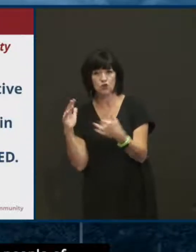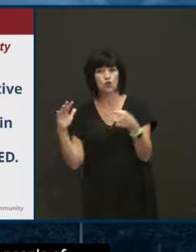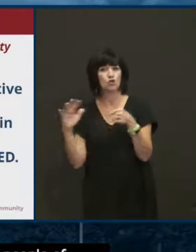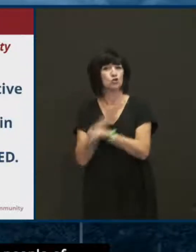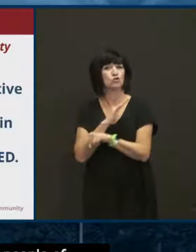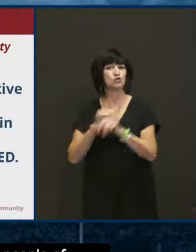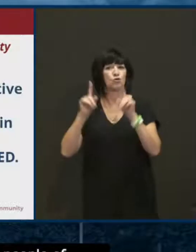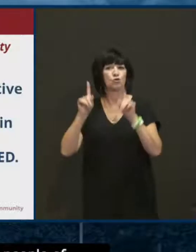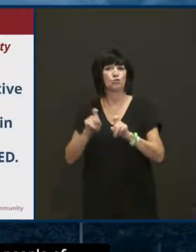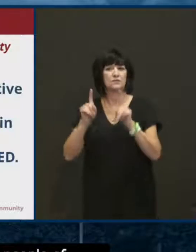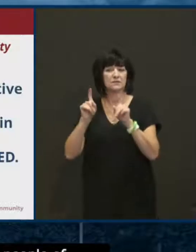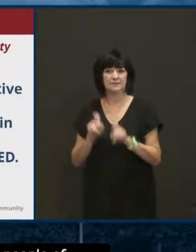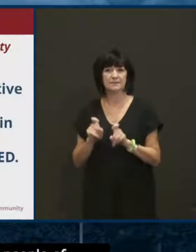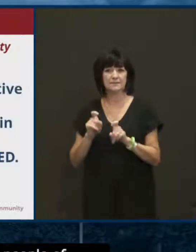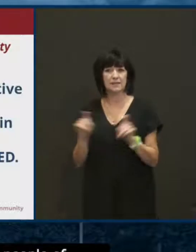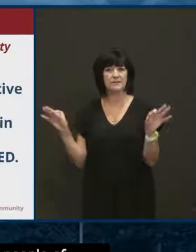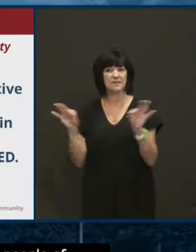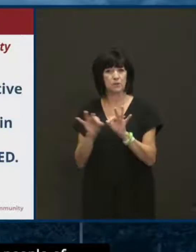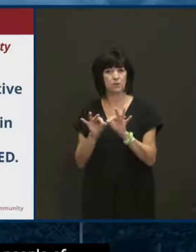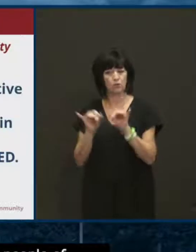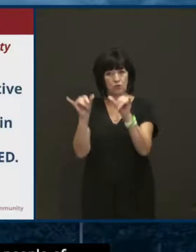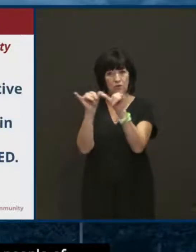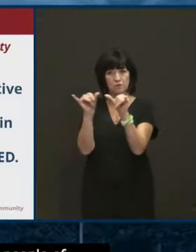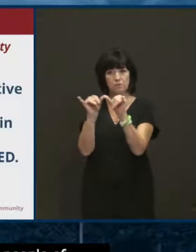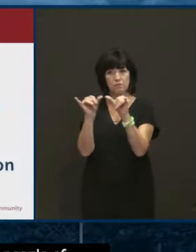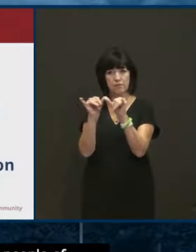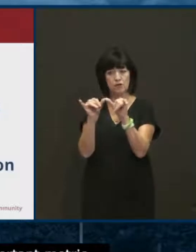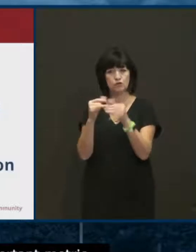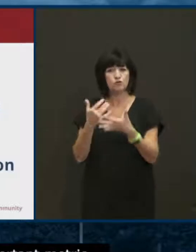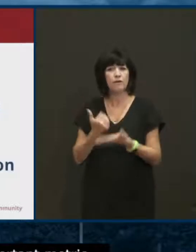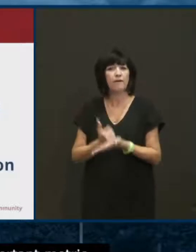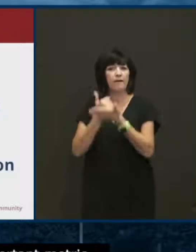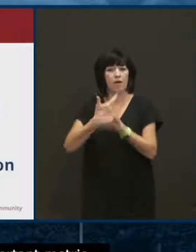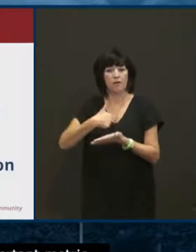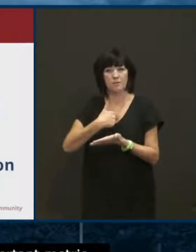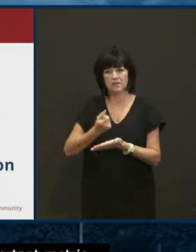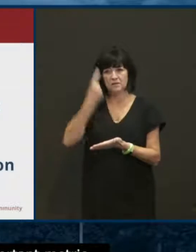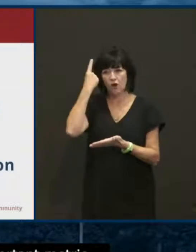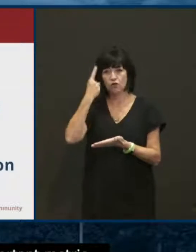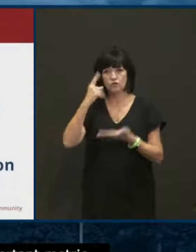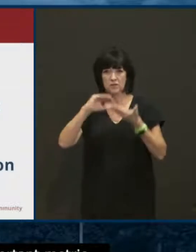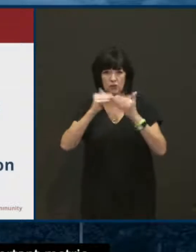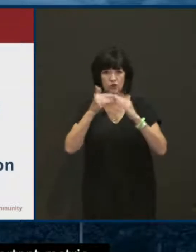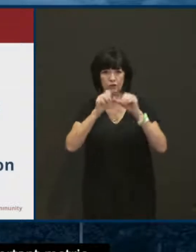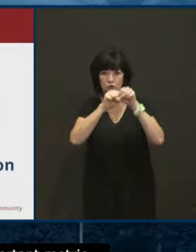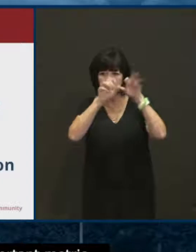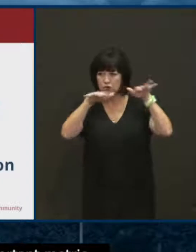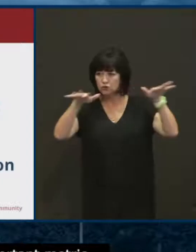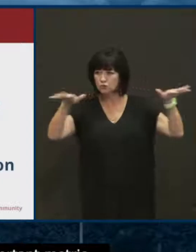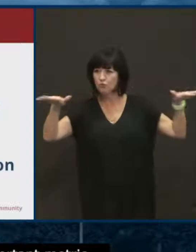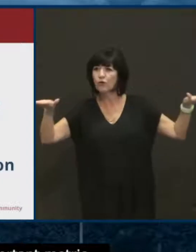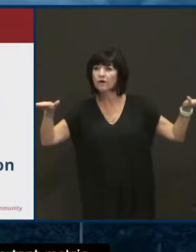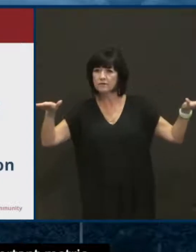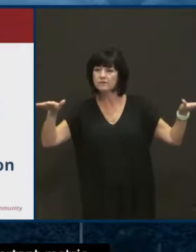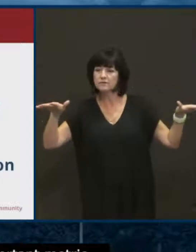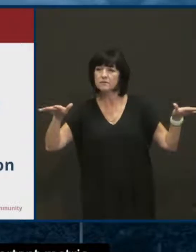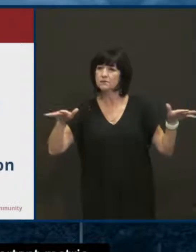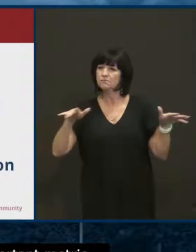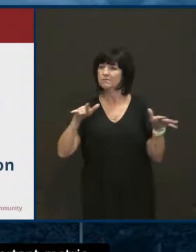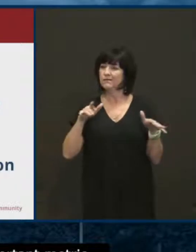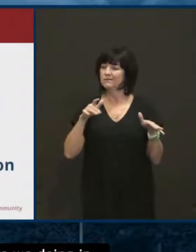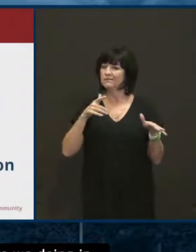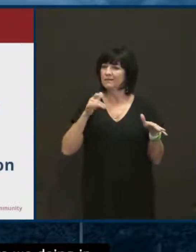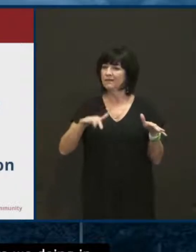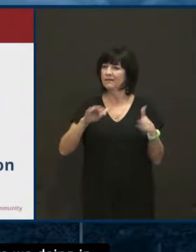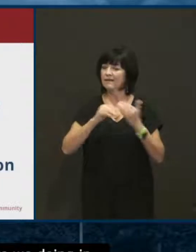important metric, very helpful for understanding community spread, but also how are we doing in regards to testing. It